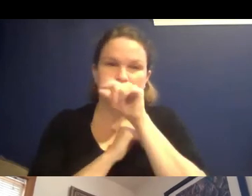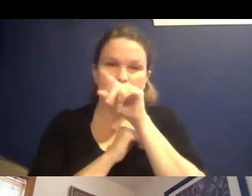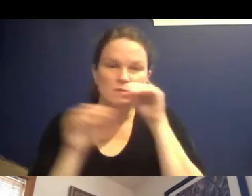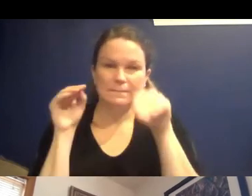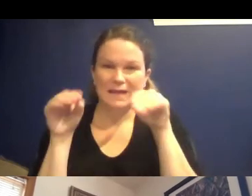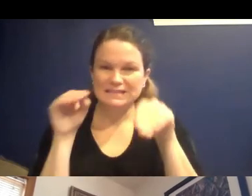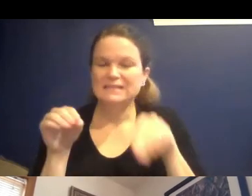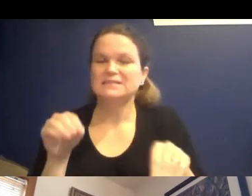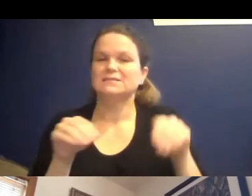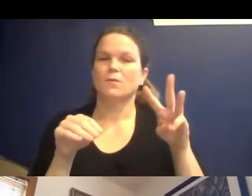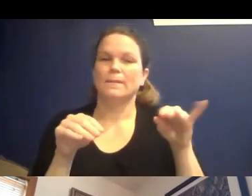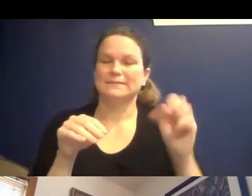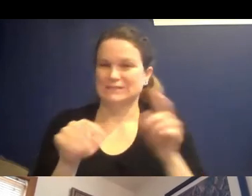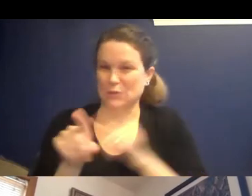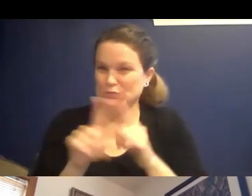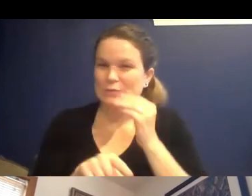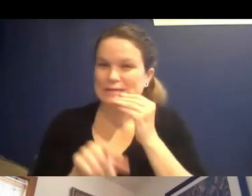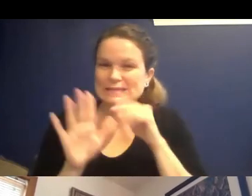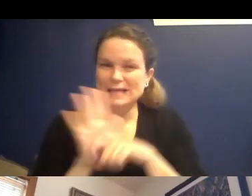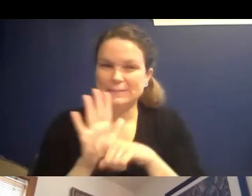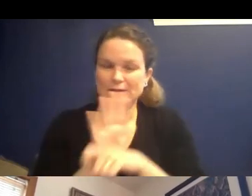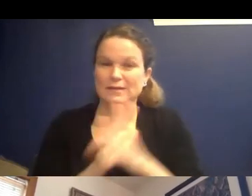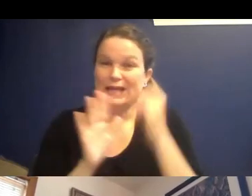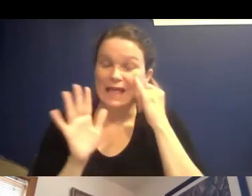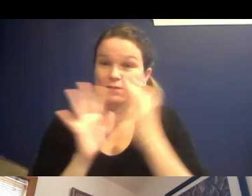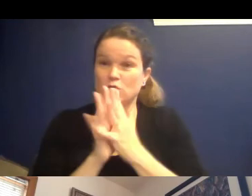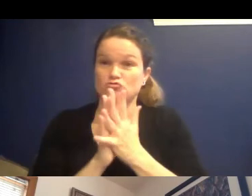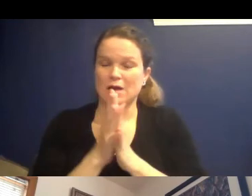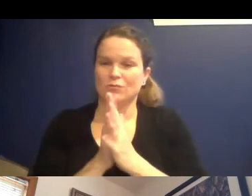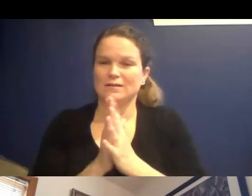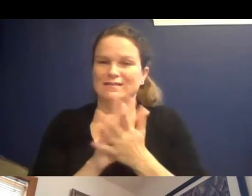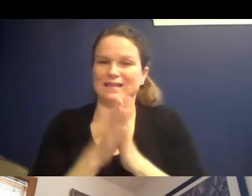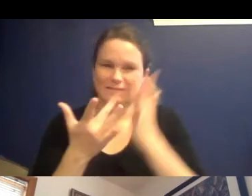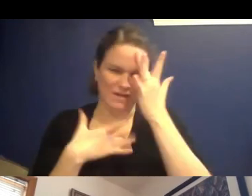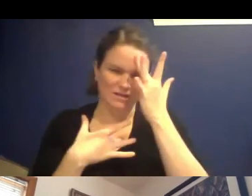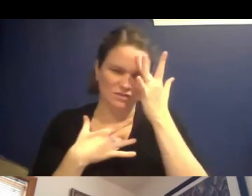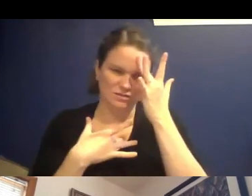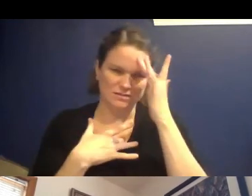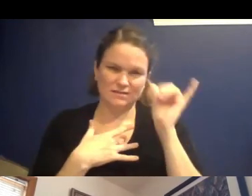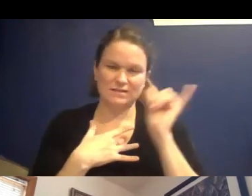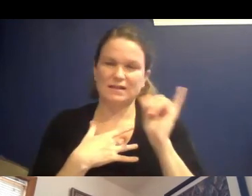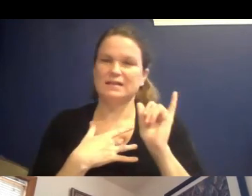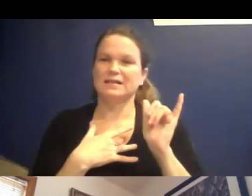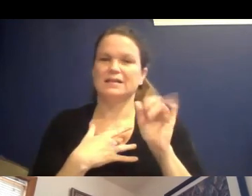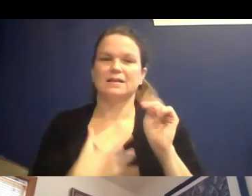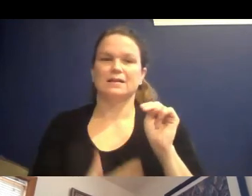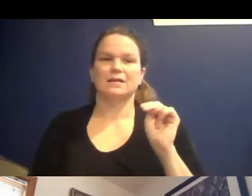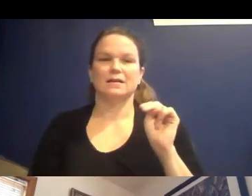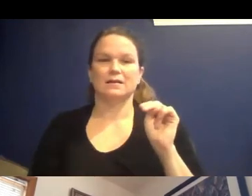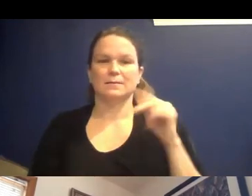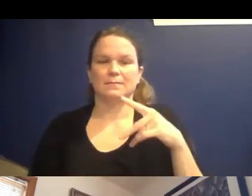eat caterpillars. And then if they're crowded, they get infections such as a nuclear